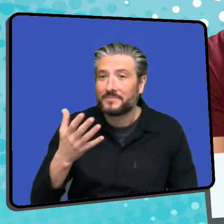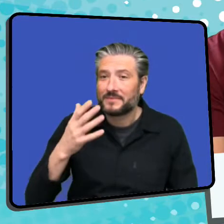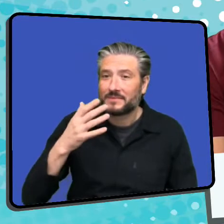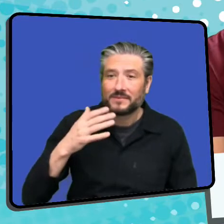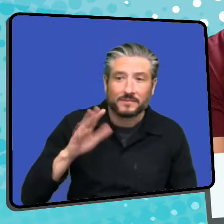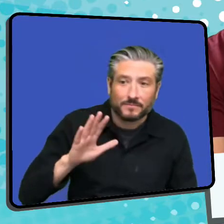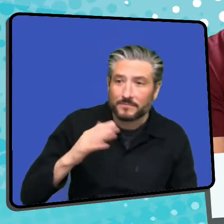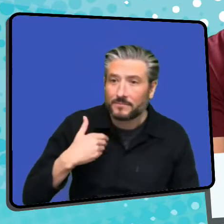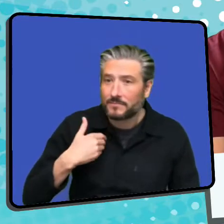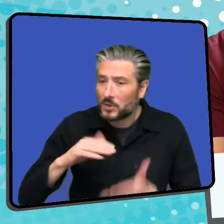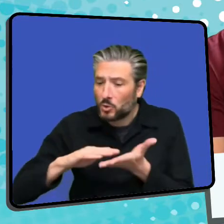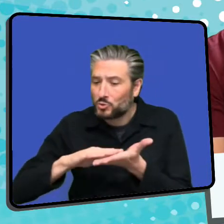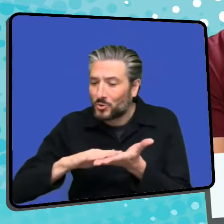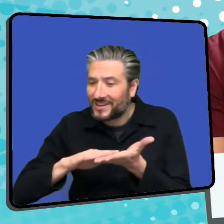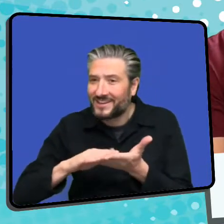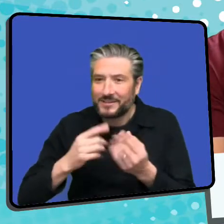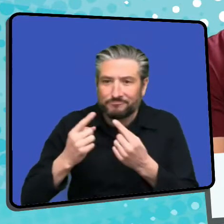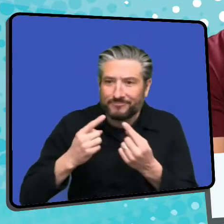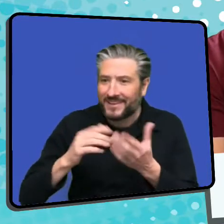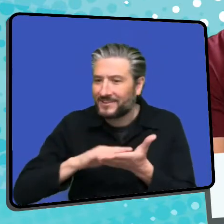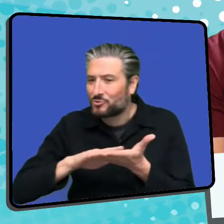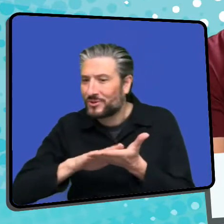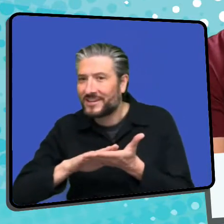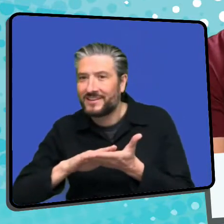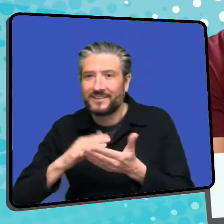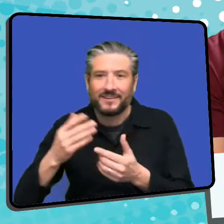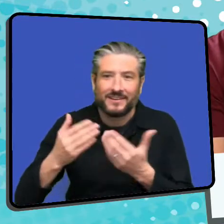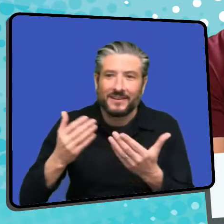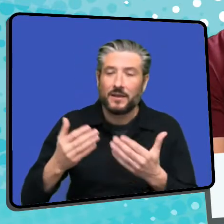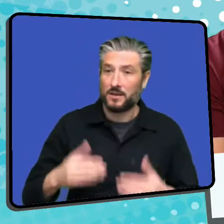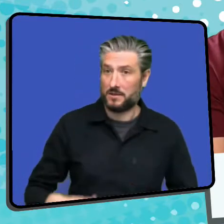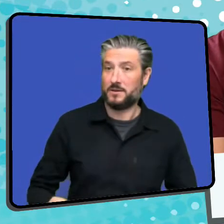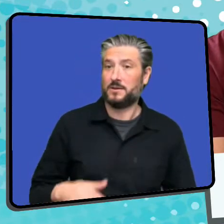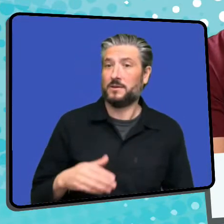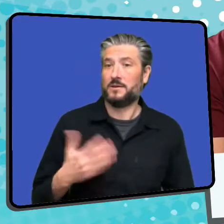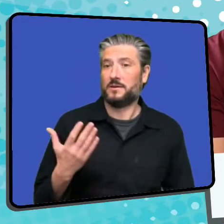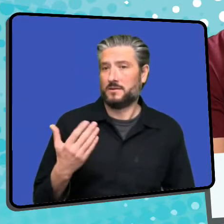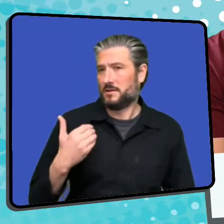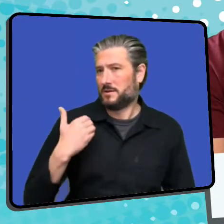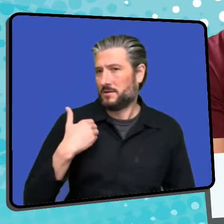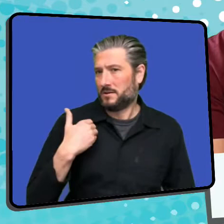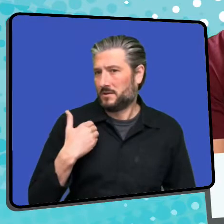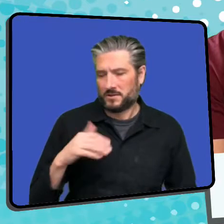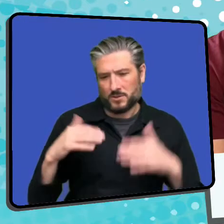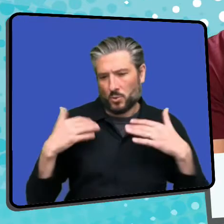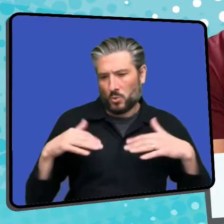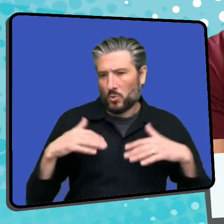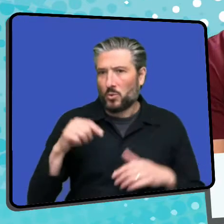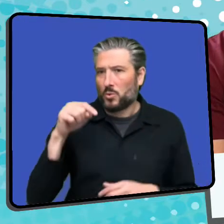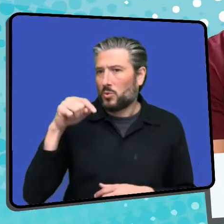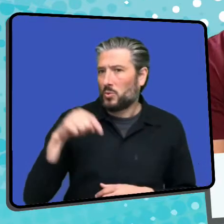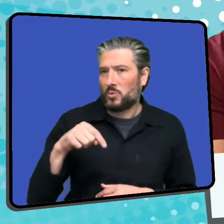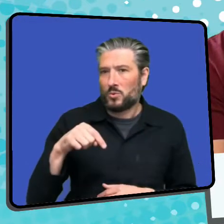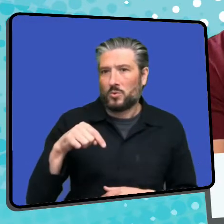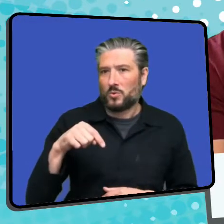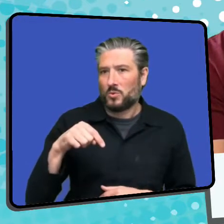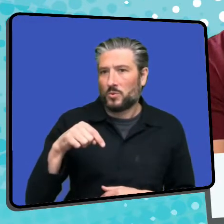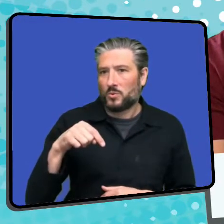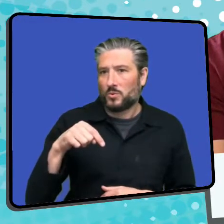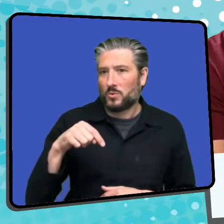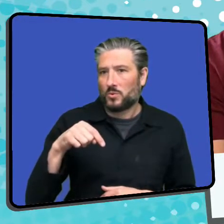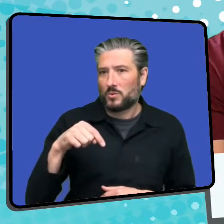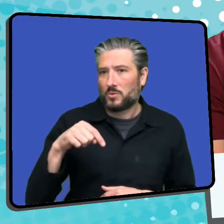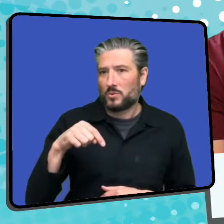Yeah, yeah. I was there are also regular contributors Stack Overflow and on GitHub